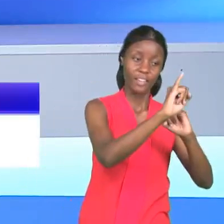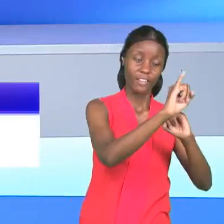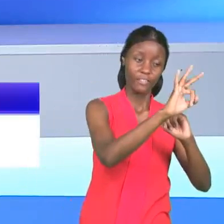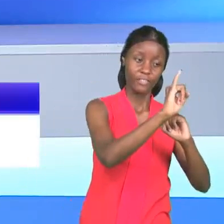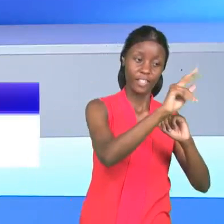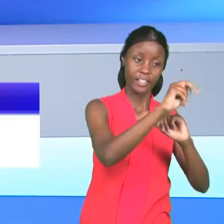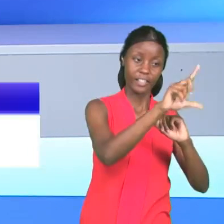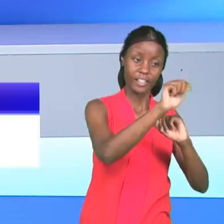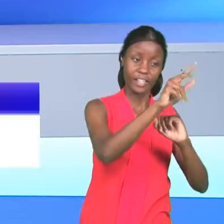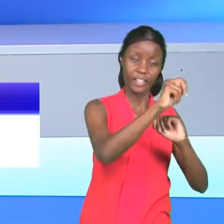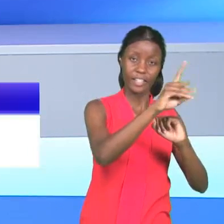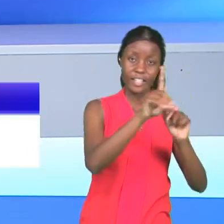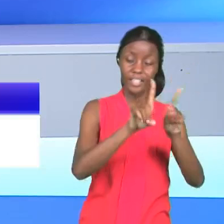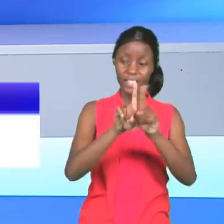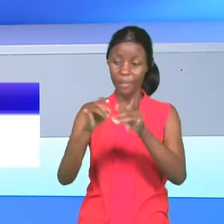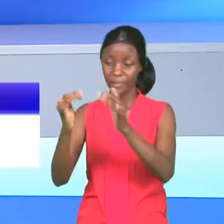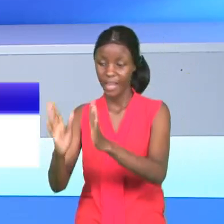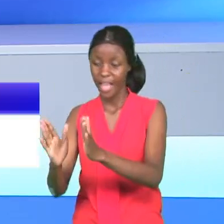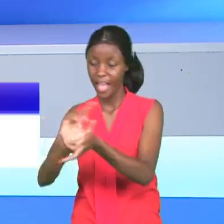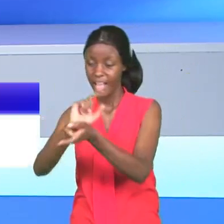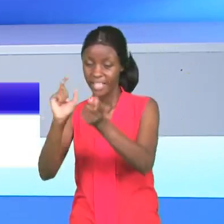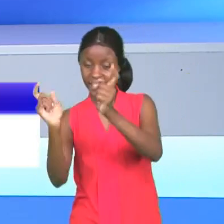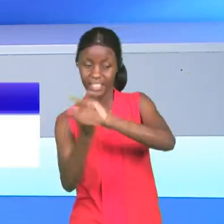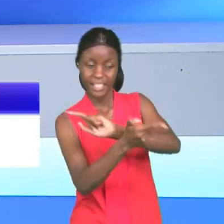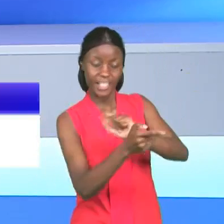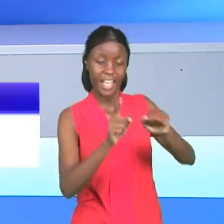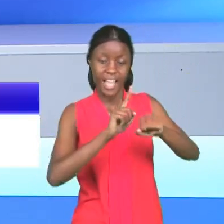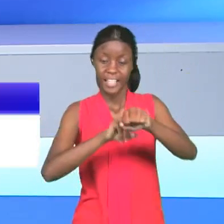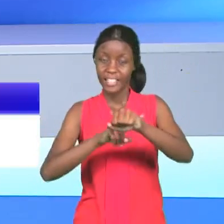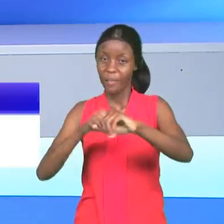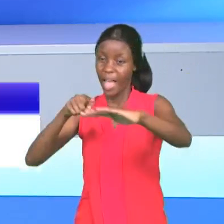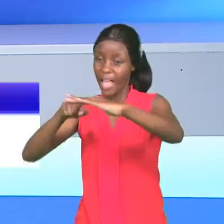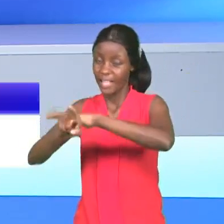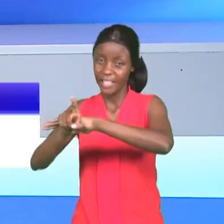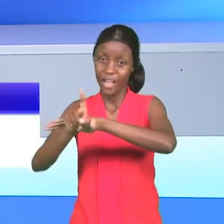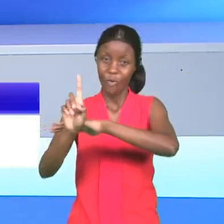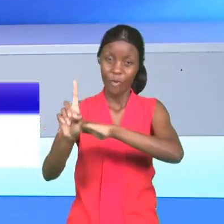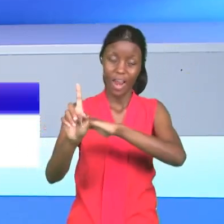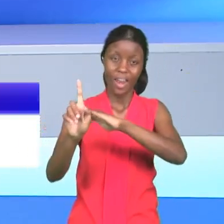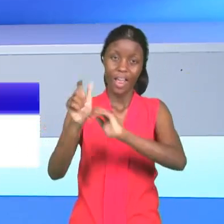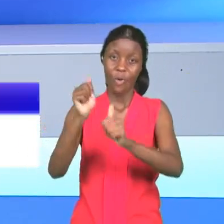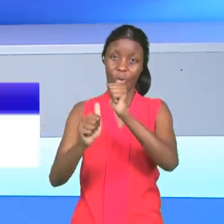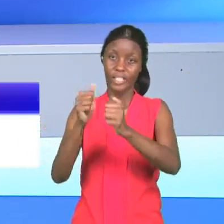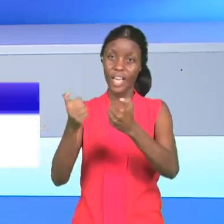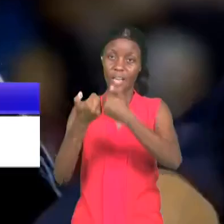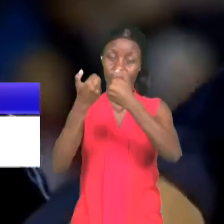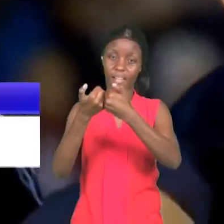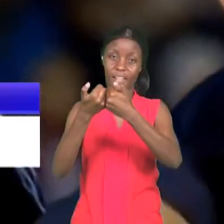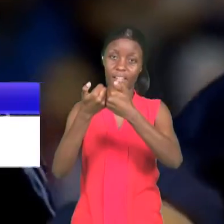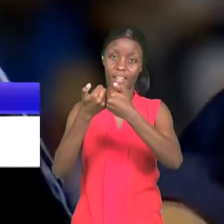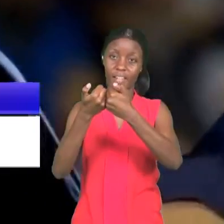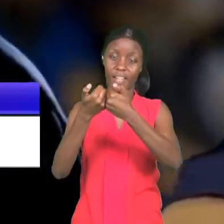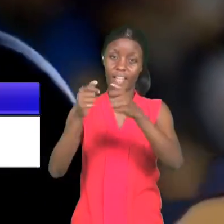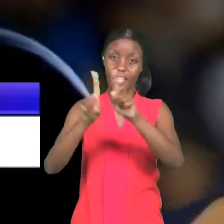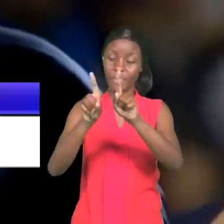Chelsea's midfielder Jorginho converted the winner after Incolo Barella's shot struck Saulo Väisänen's hand, in form Norwich